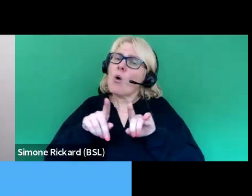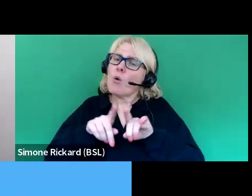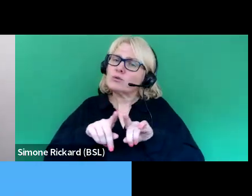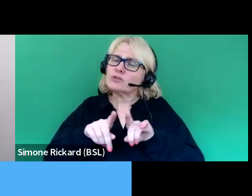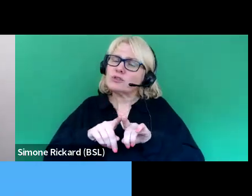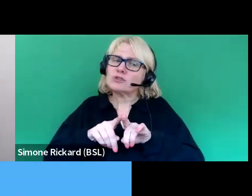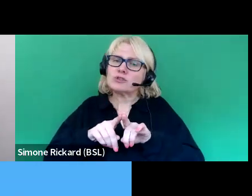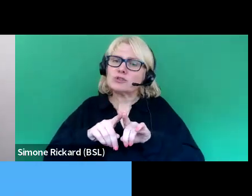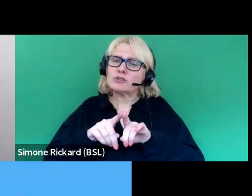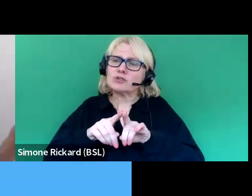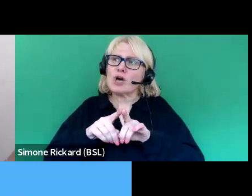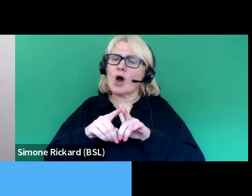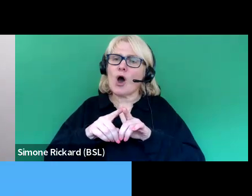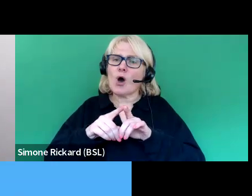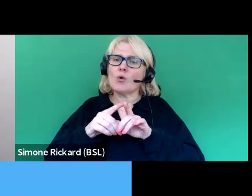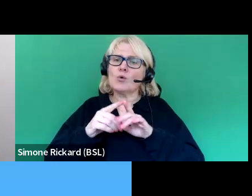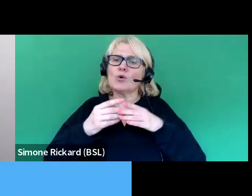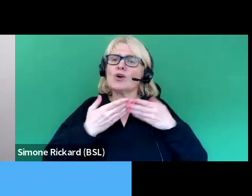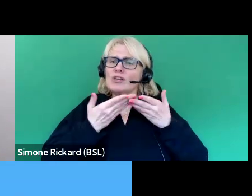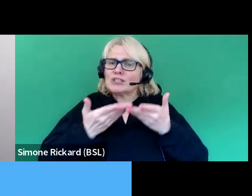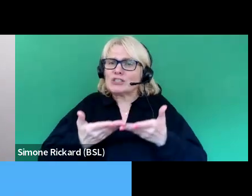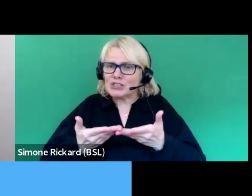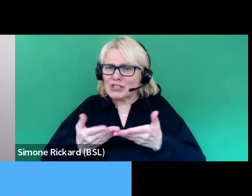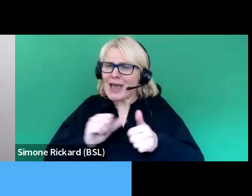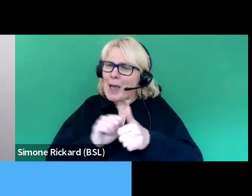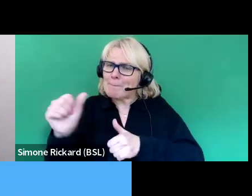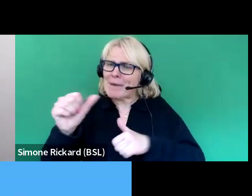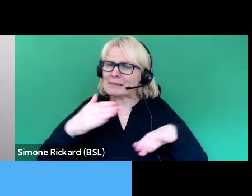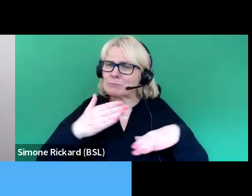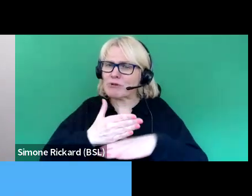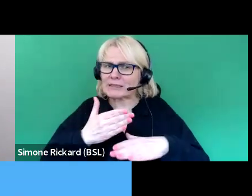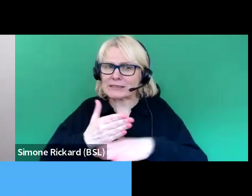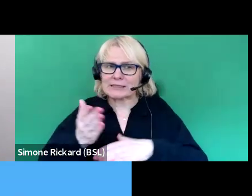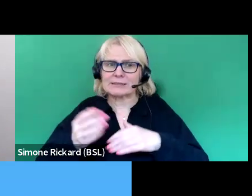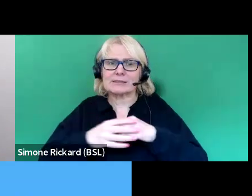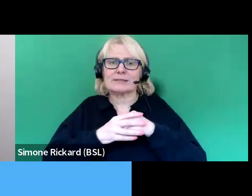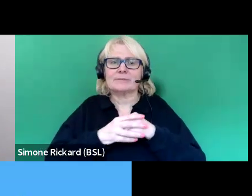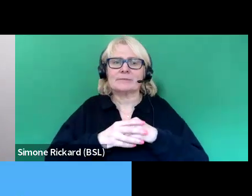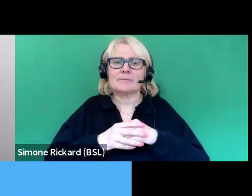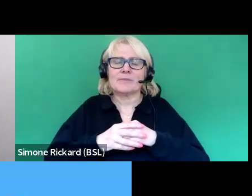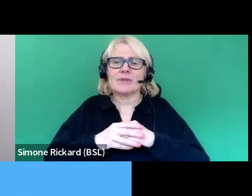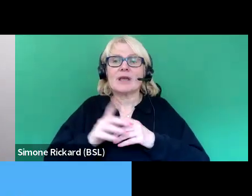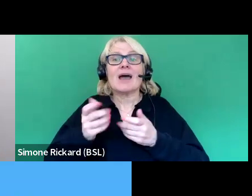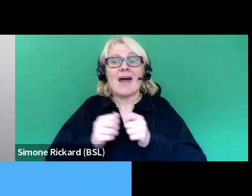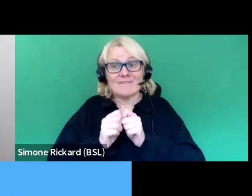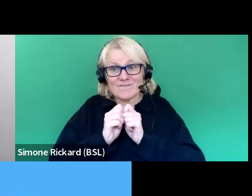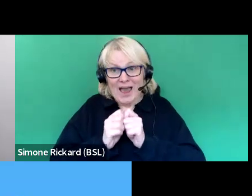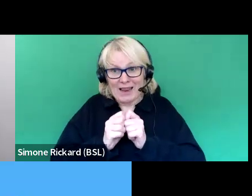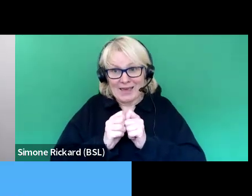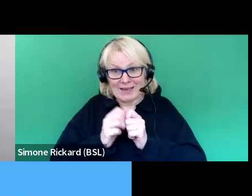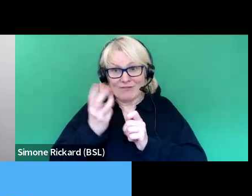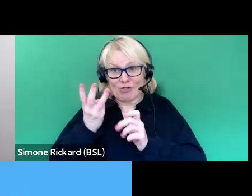with other companies, with their supply chain, with their clients. And it's valid for 3 years and it has to